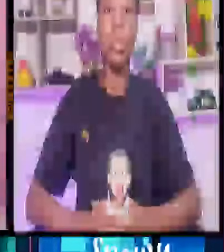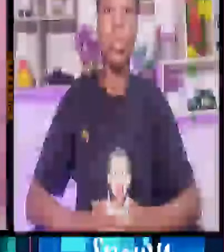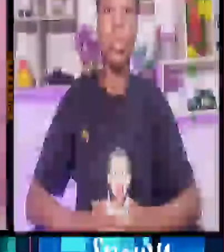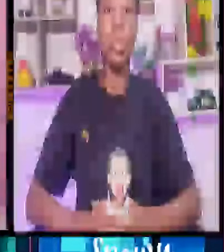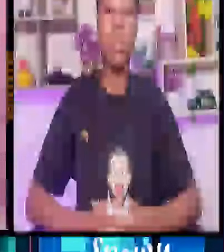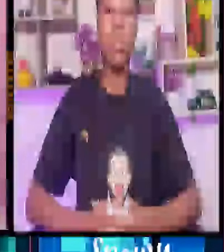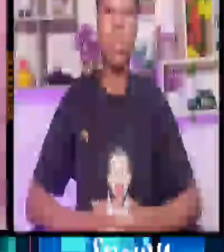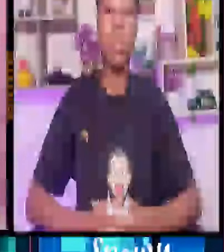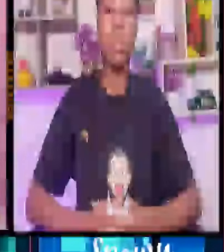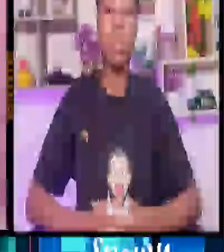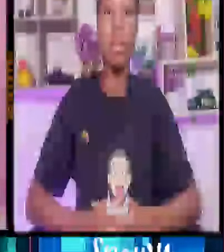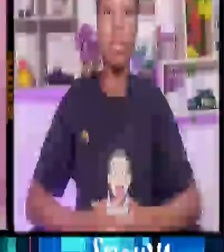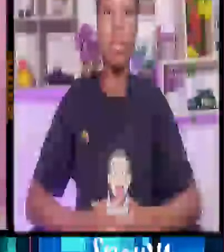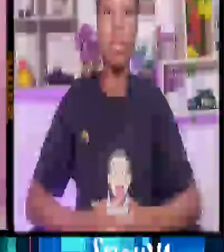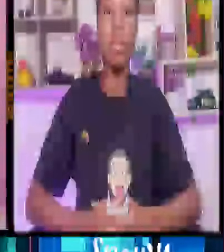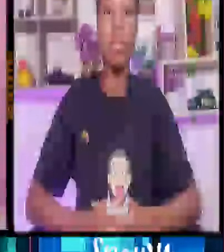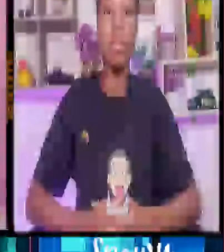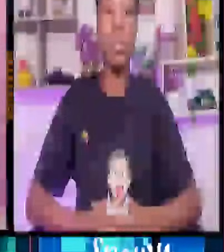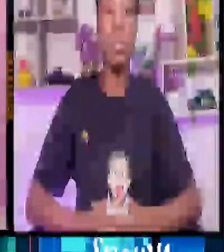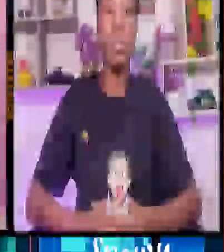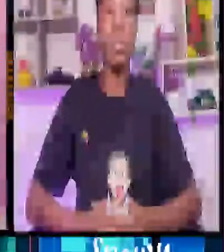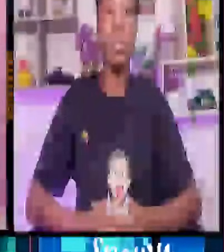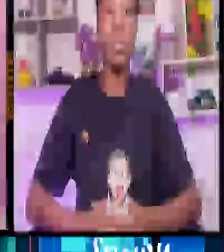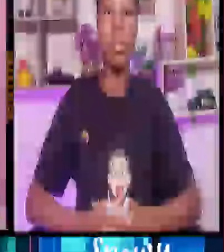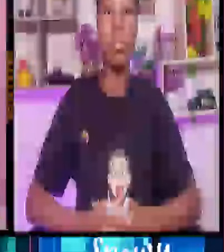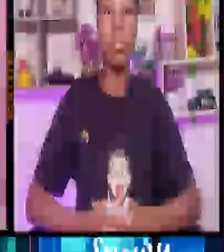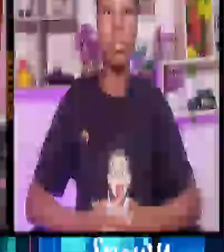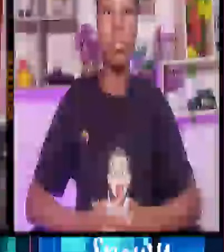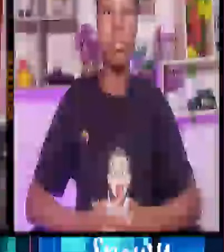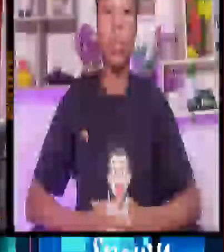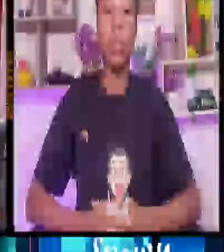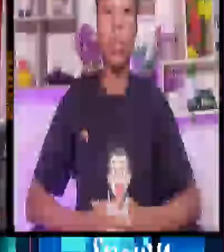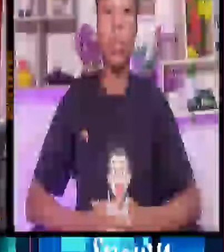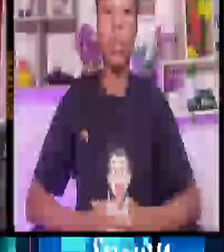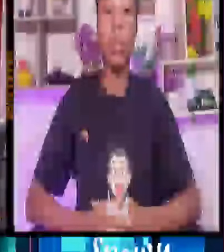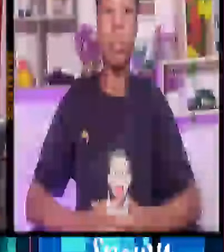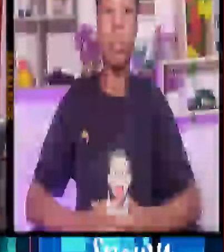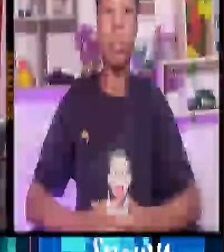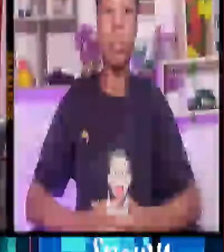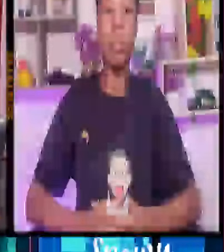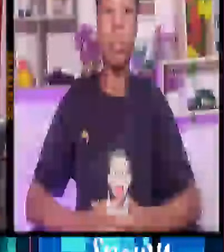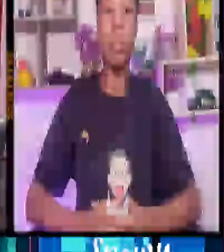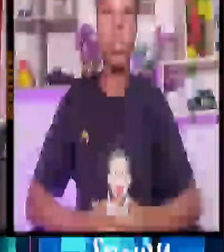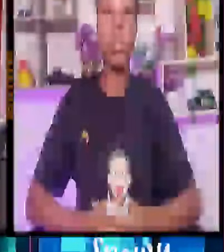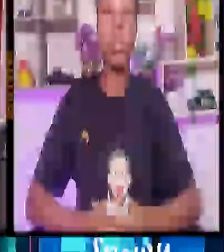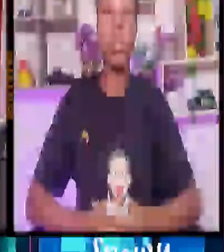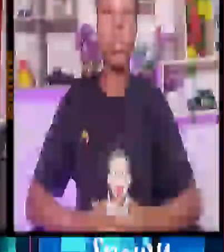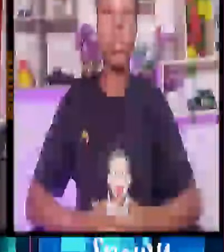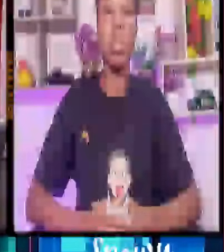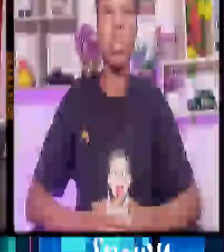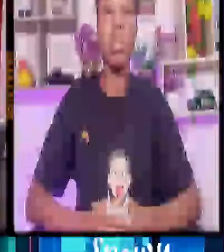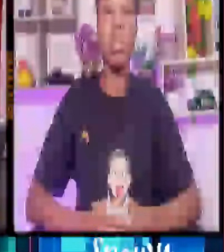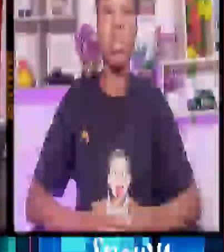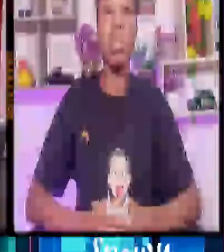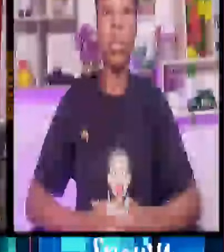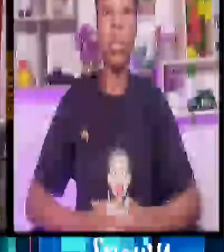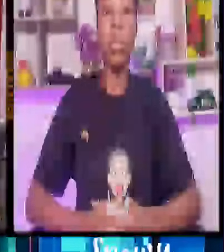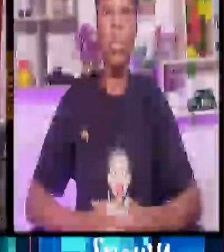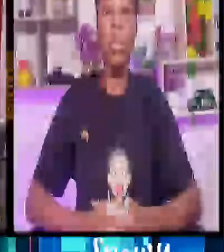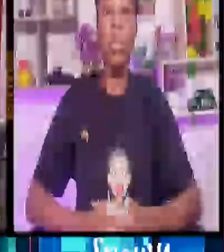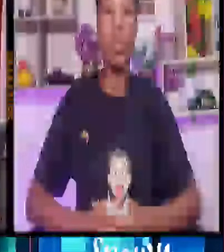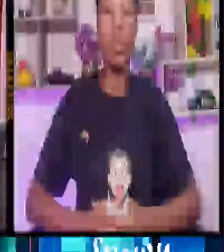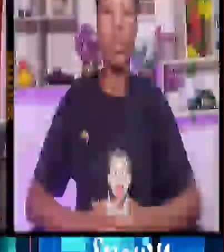8 years as a vice presidential candidate and 8 years as a vice president. Yes, went into an election and lost